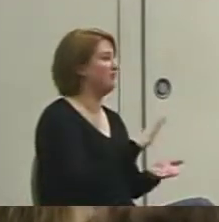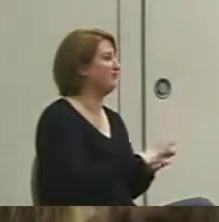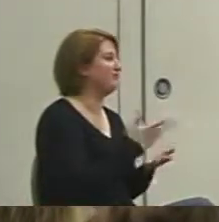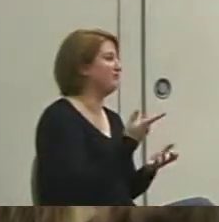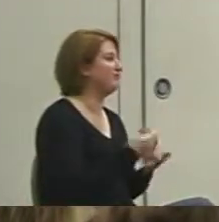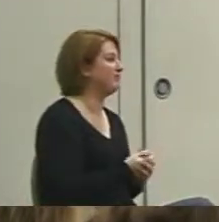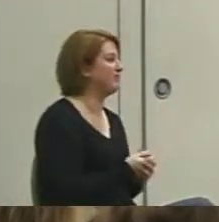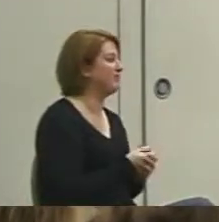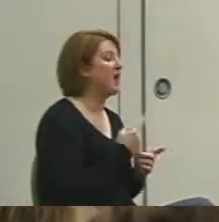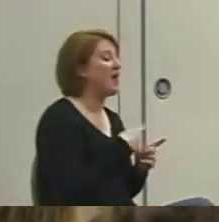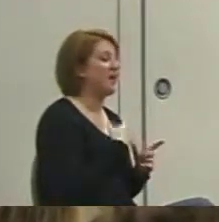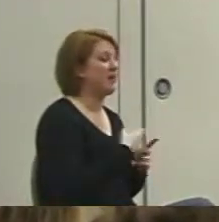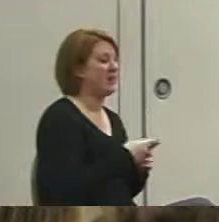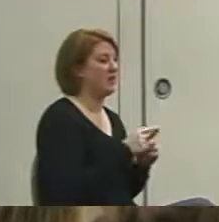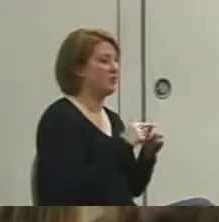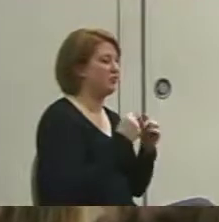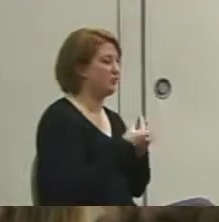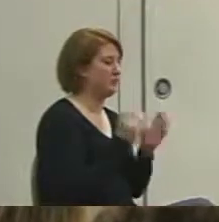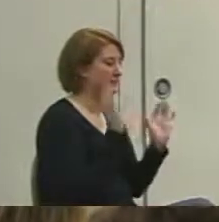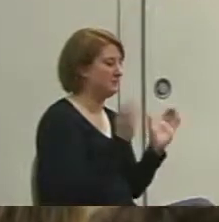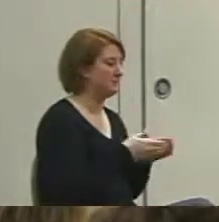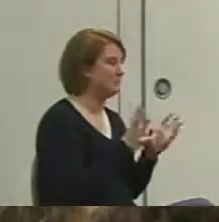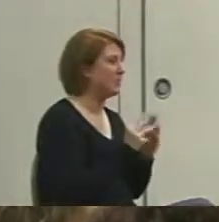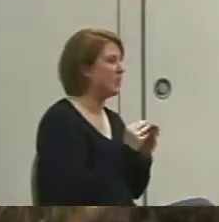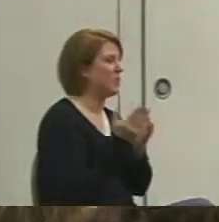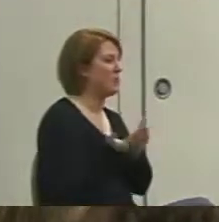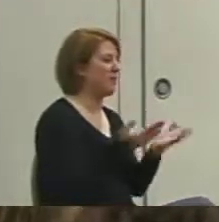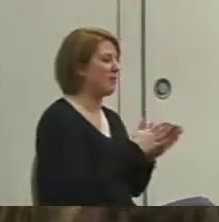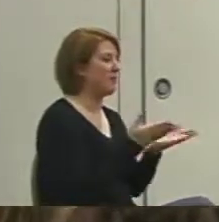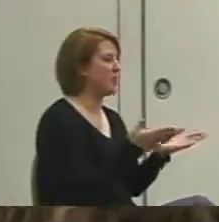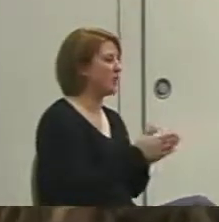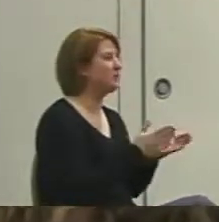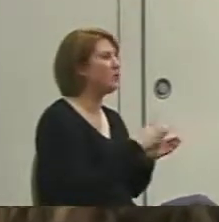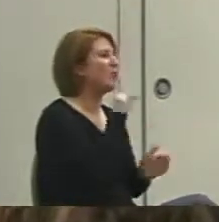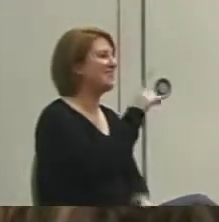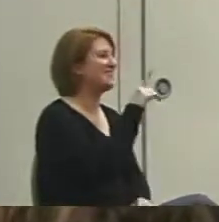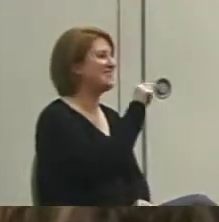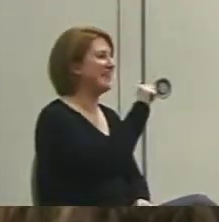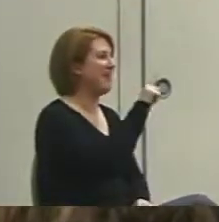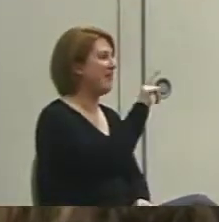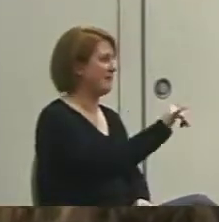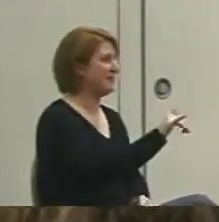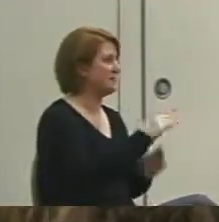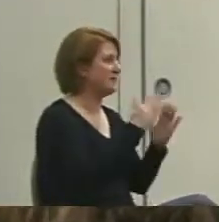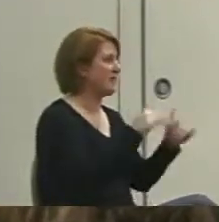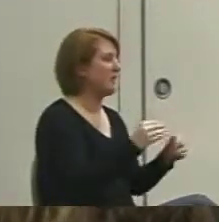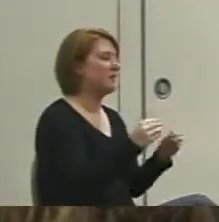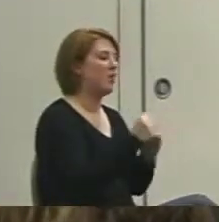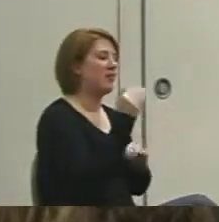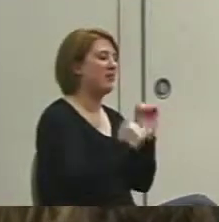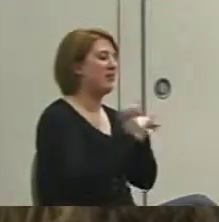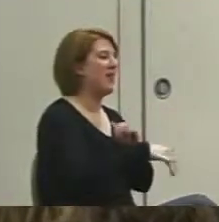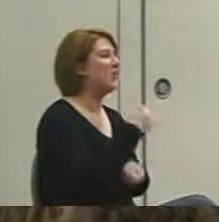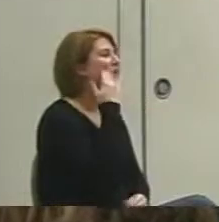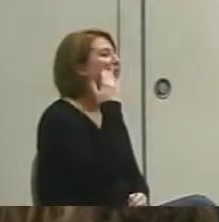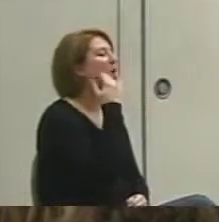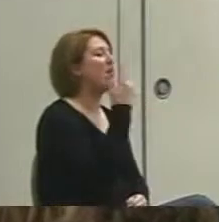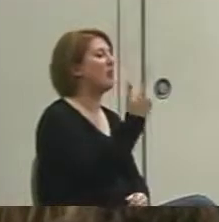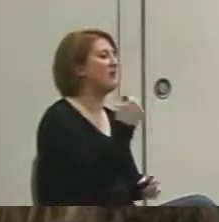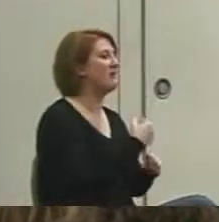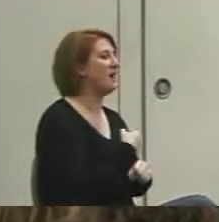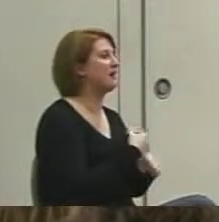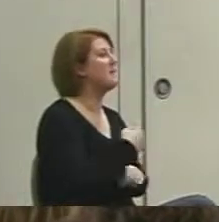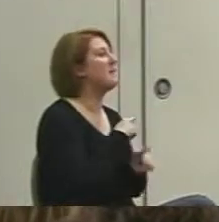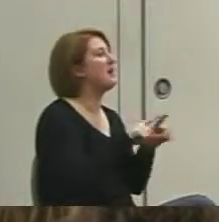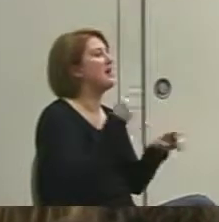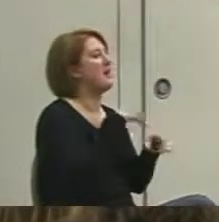log. And then we get together at meetings and we bring our logs. It's really a tally system, but it's more than just a tally. We all know he got in 3 fights, but in my